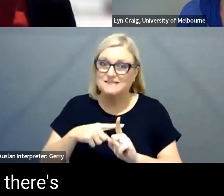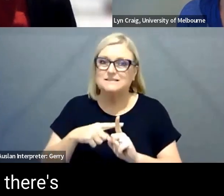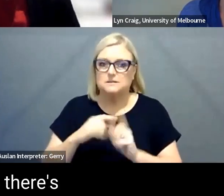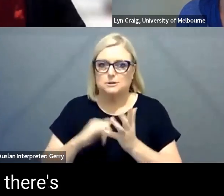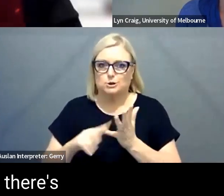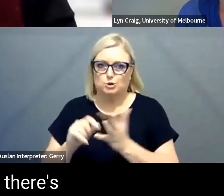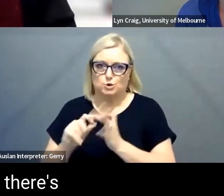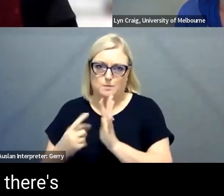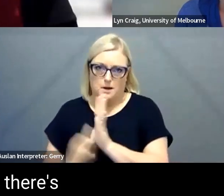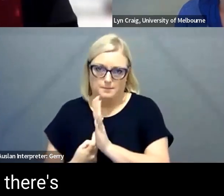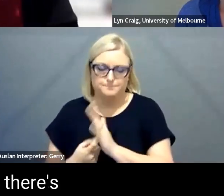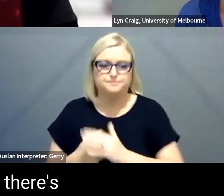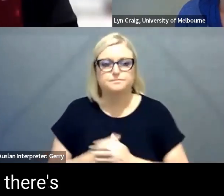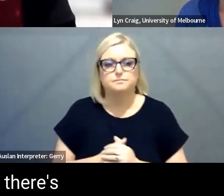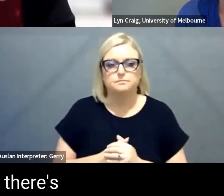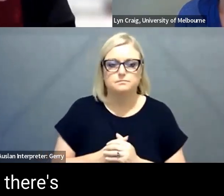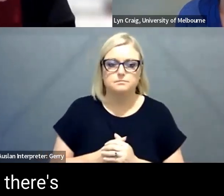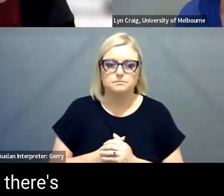tax